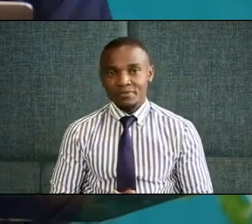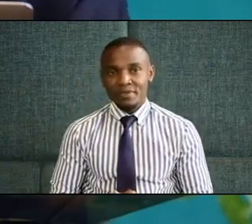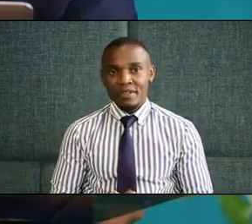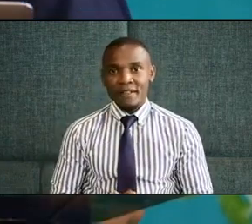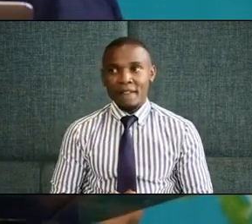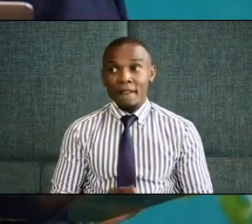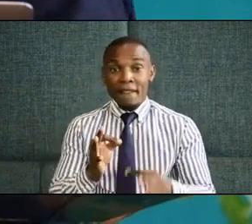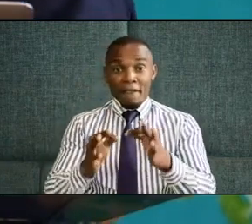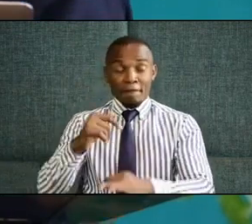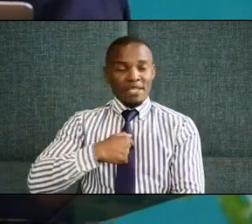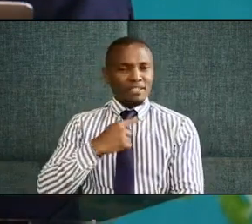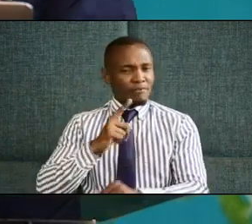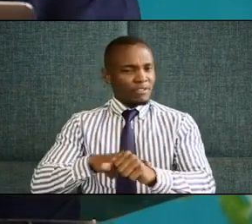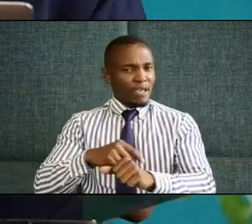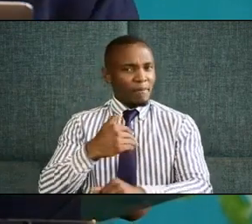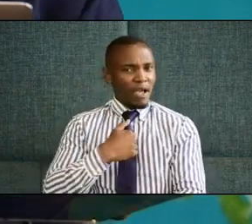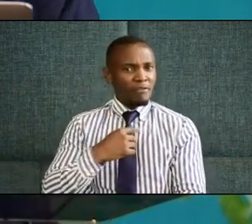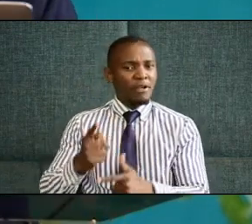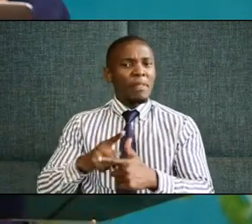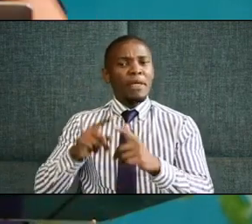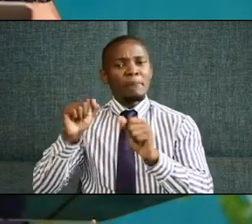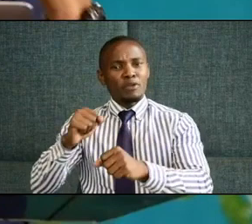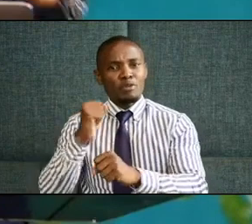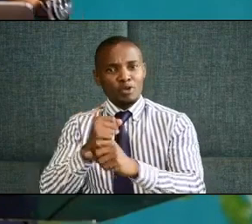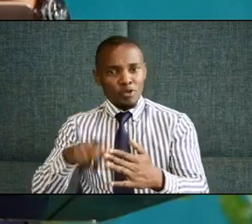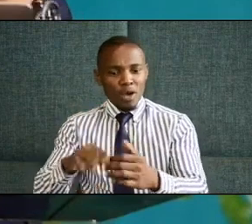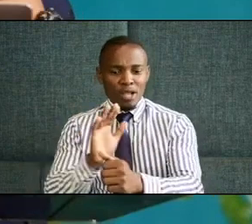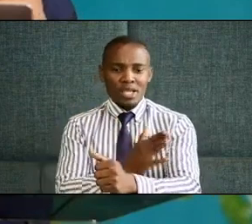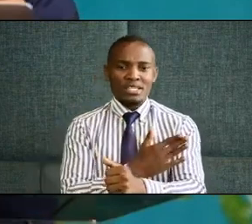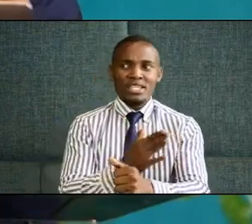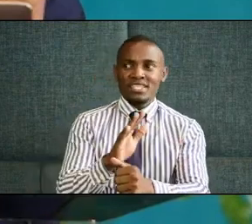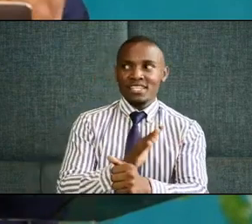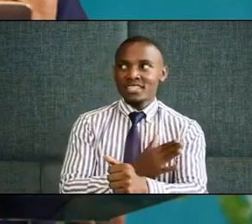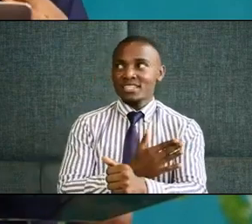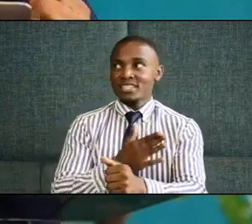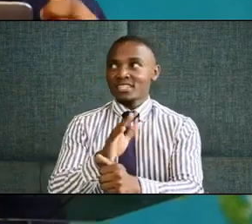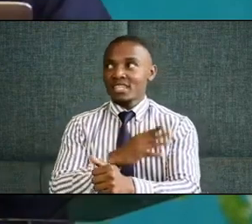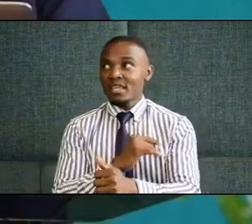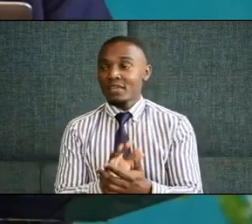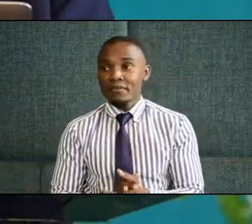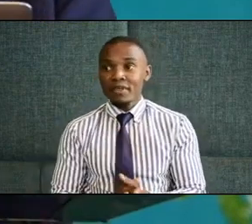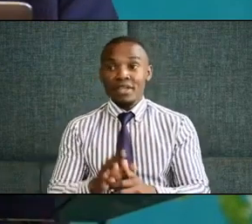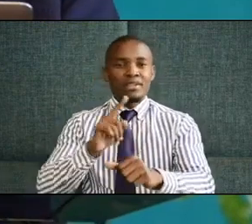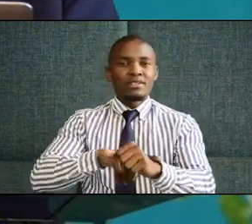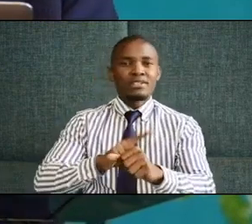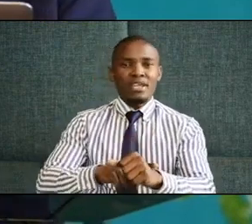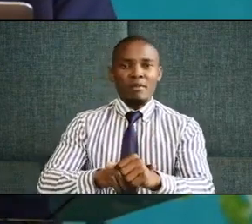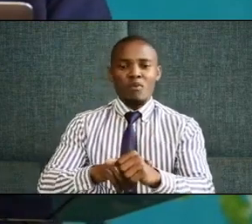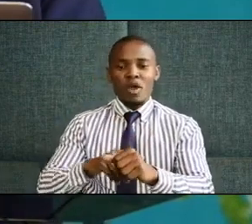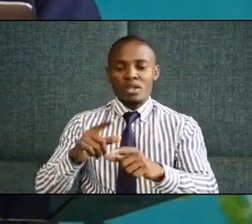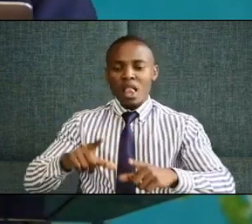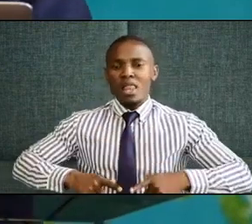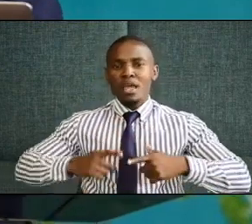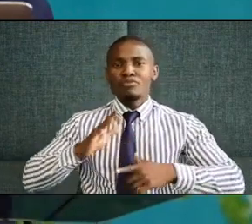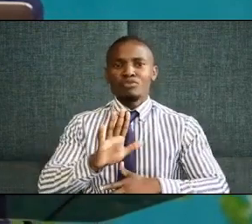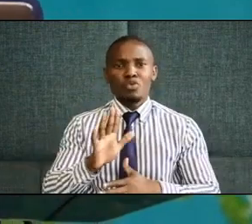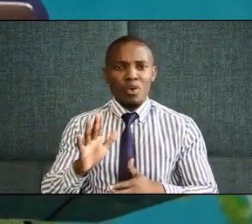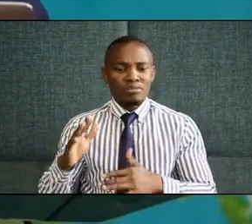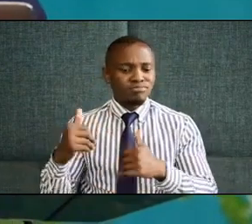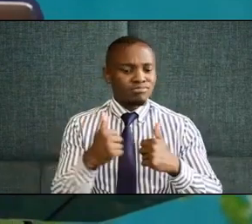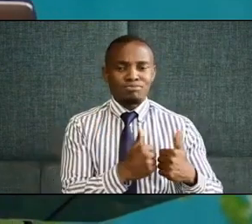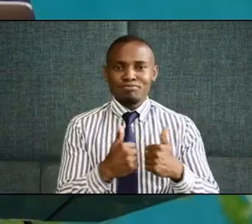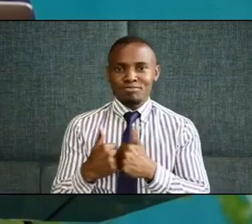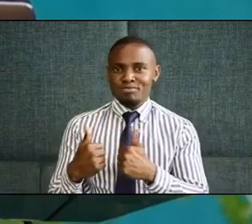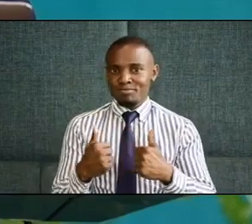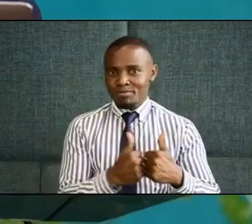If I were to have time, we would have sung the song, when upon life's billows you are tempted sore, when you